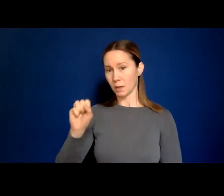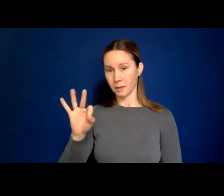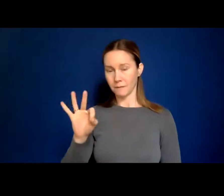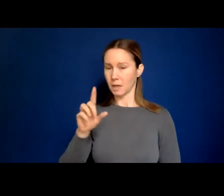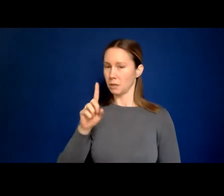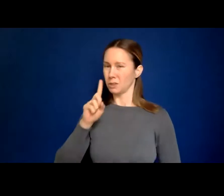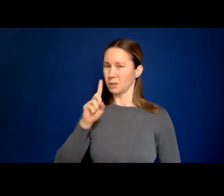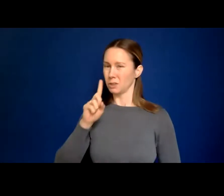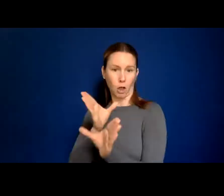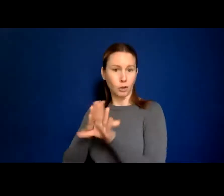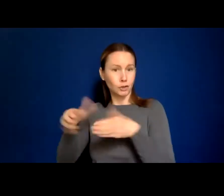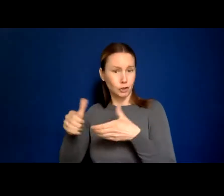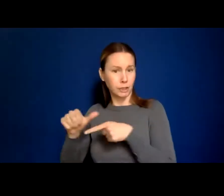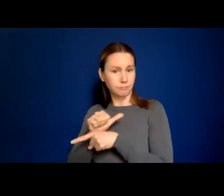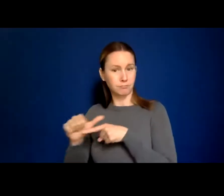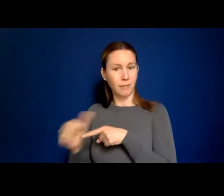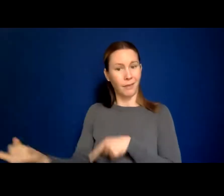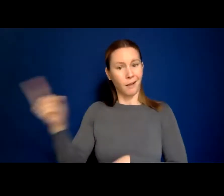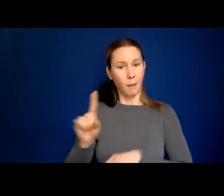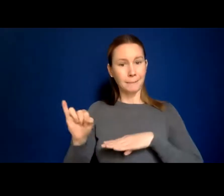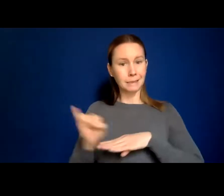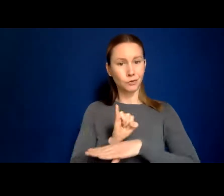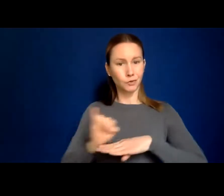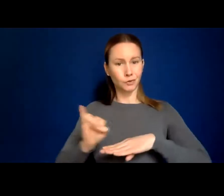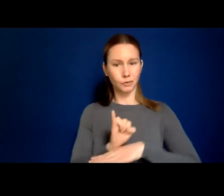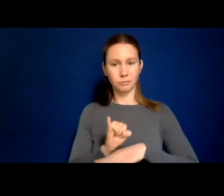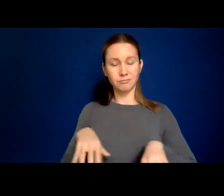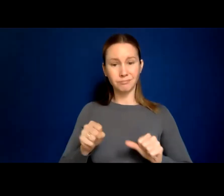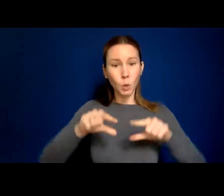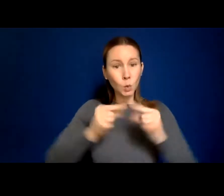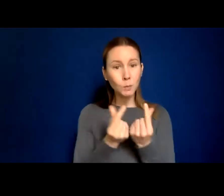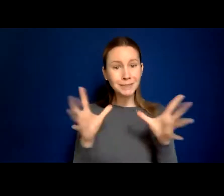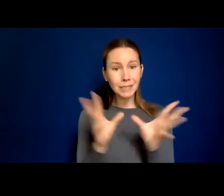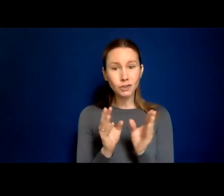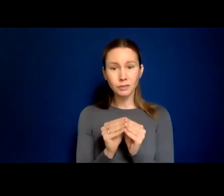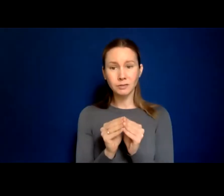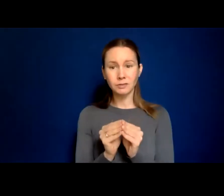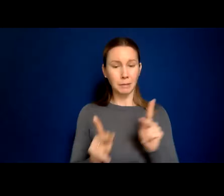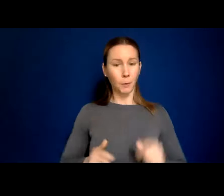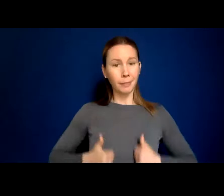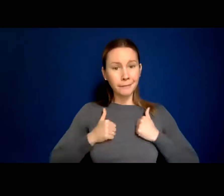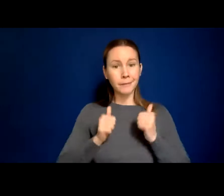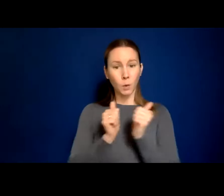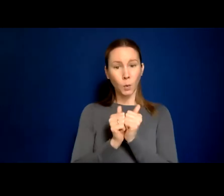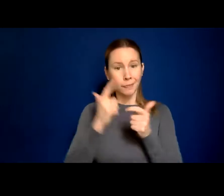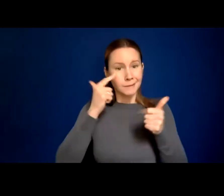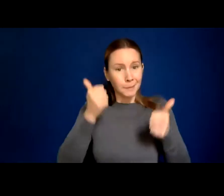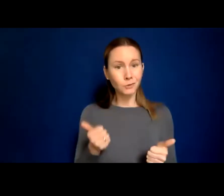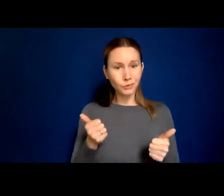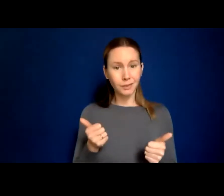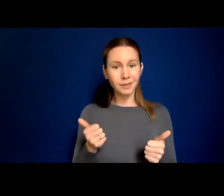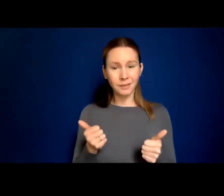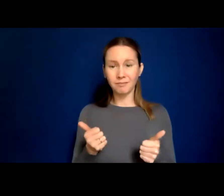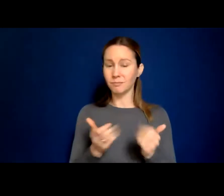practicum internship, and they have group sessions for people living with diagnosis. And it is